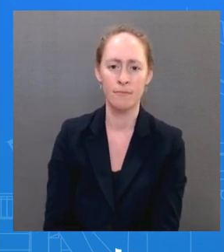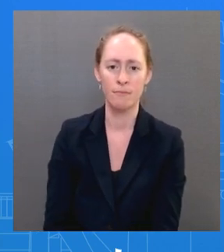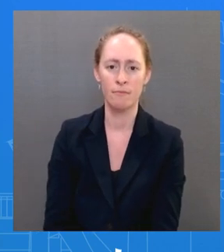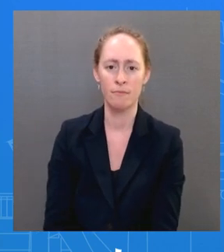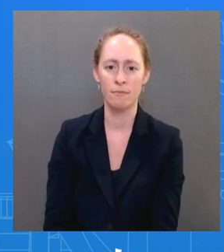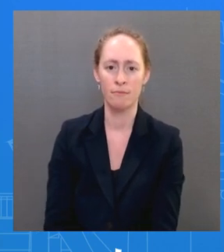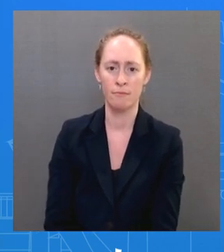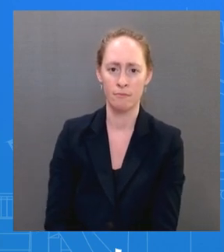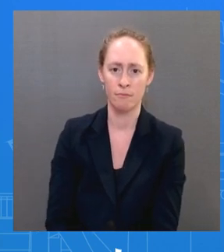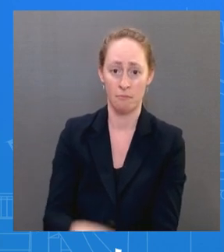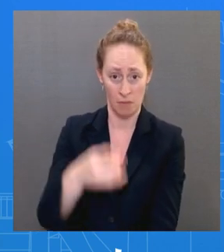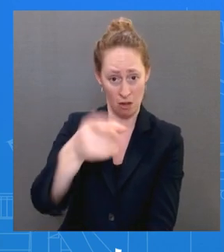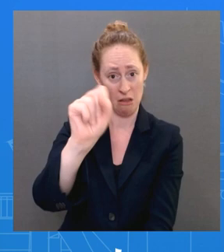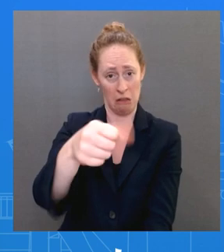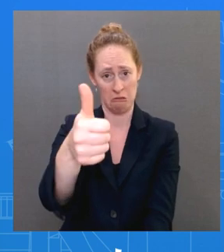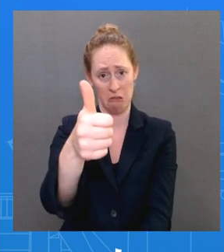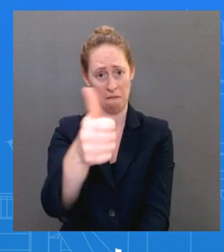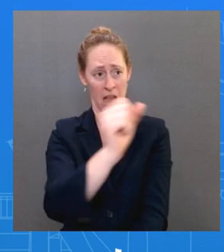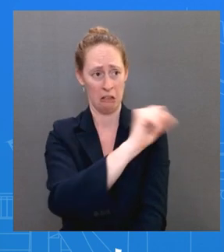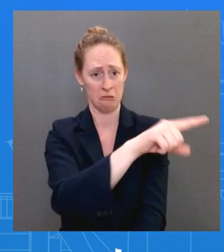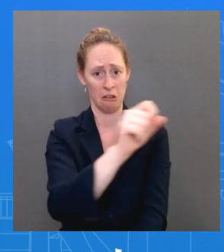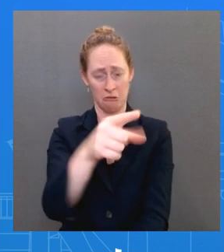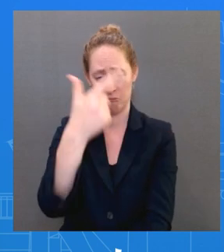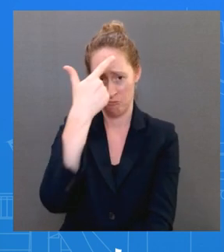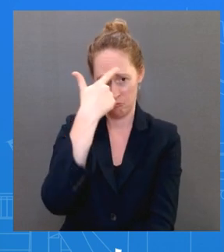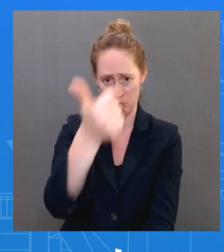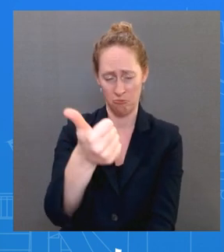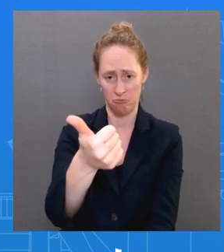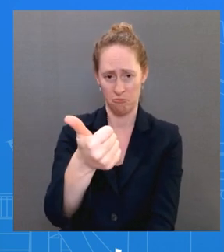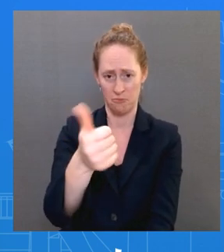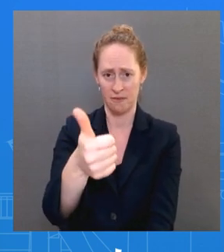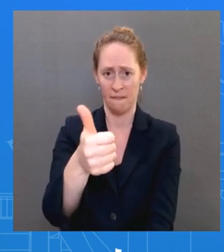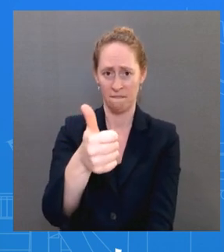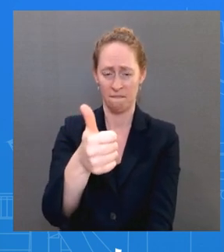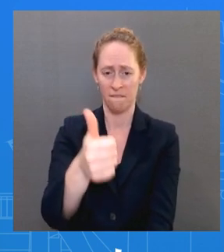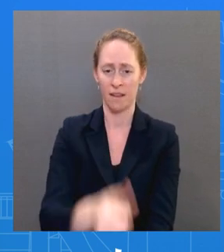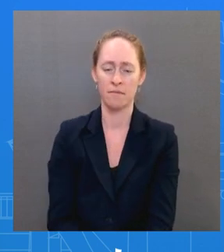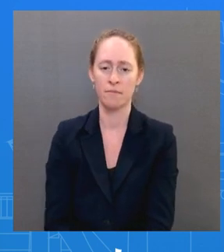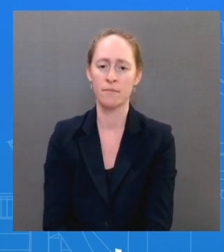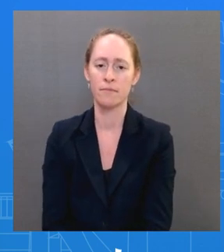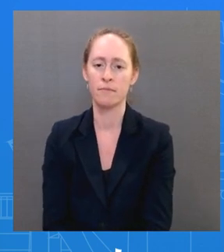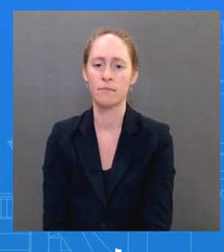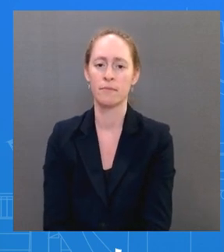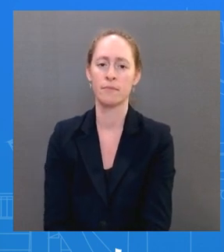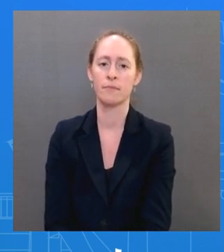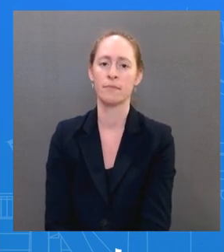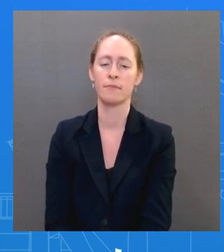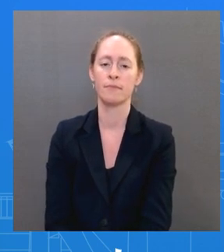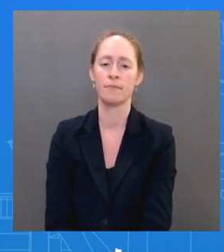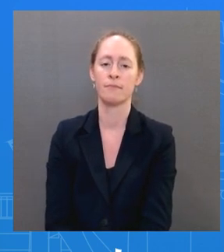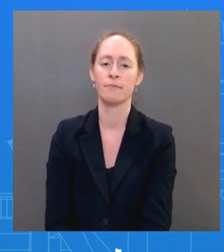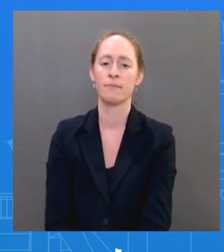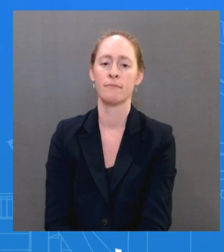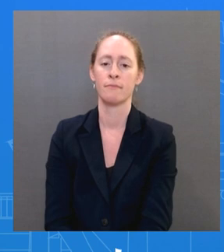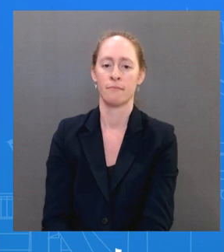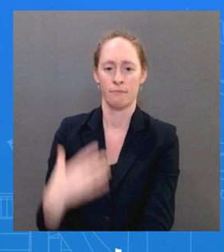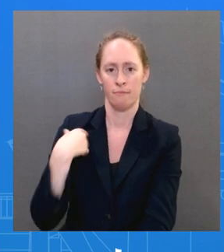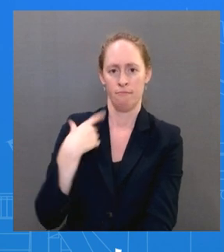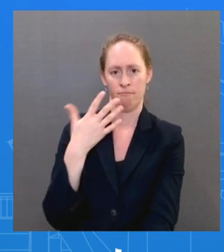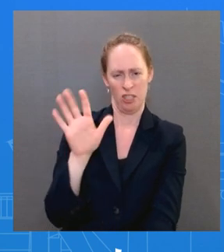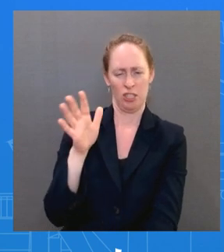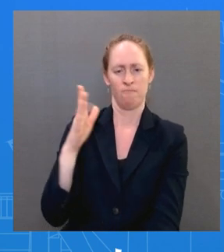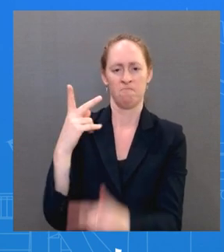we've contacted 17 people. Within those 17 people, they're senior staff. Within those 17 people, it also includes members of Congress.